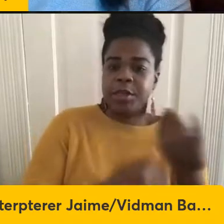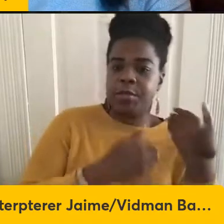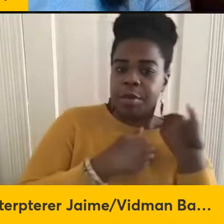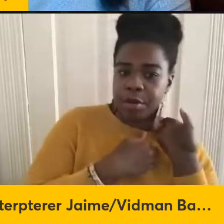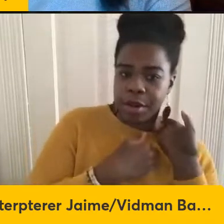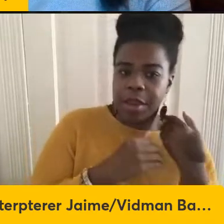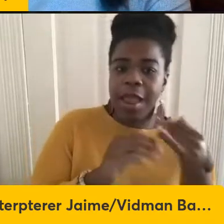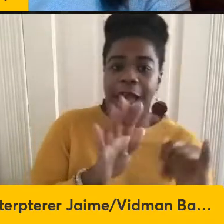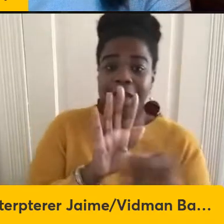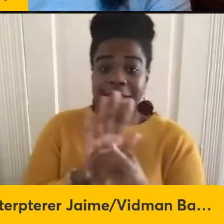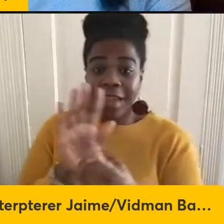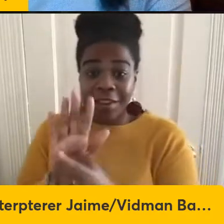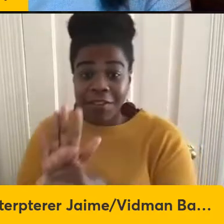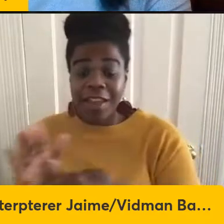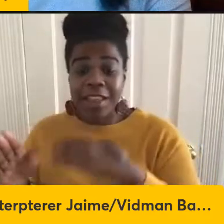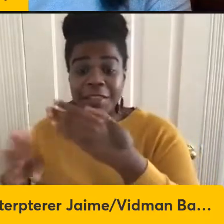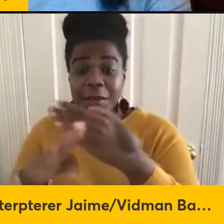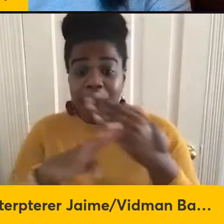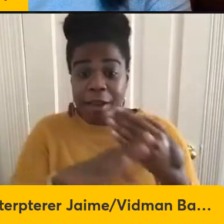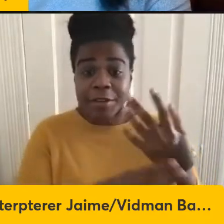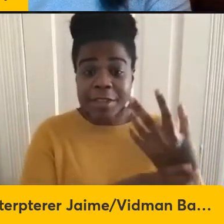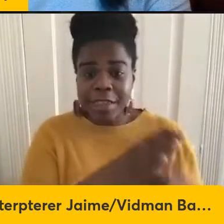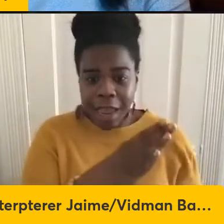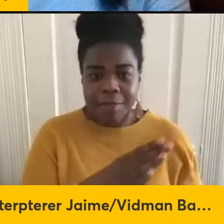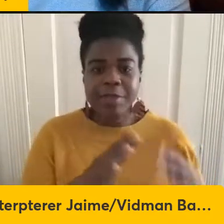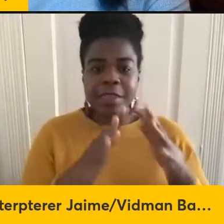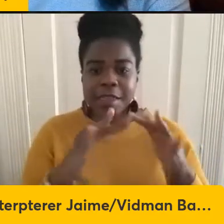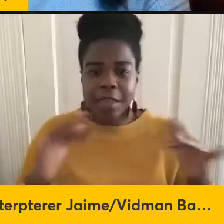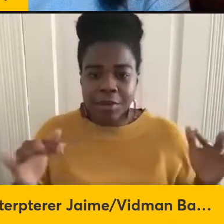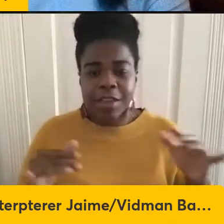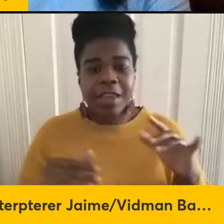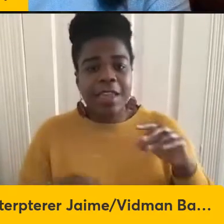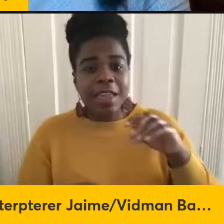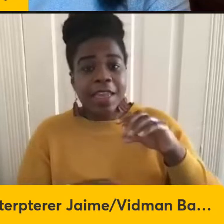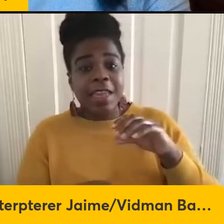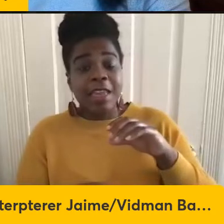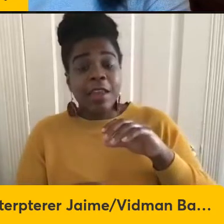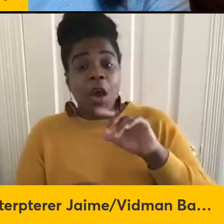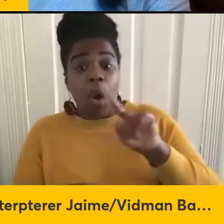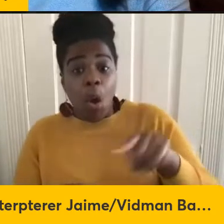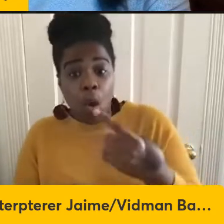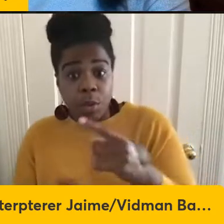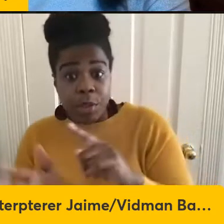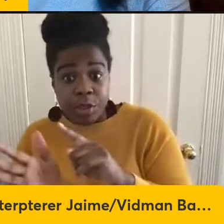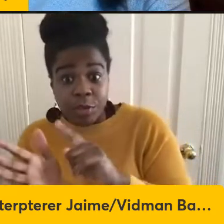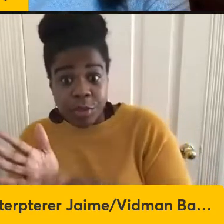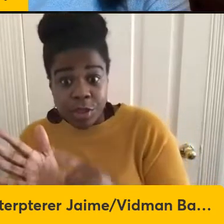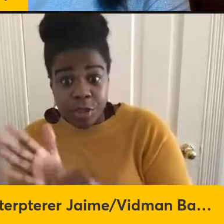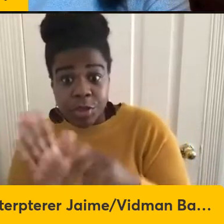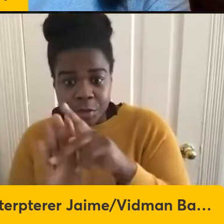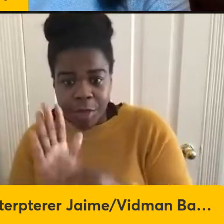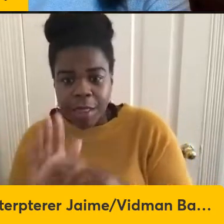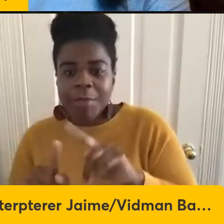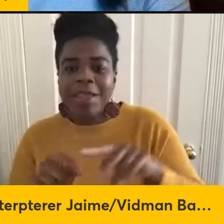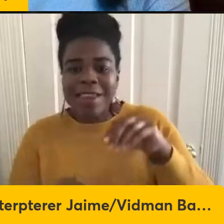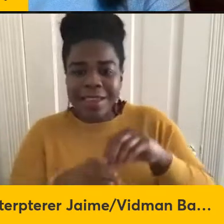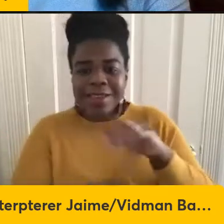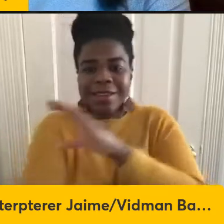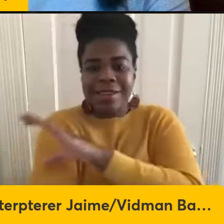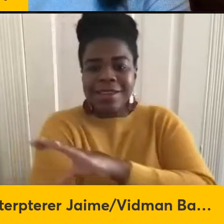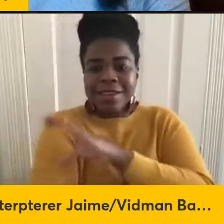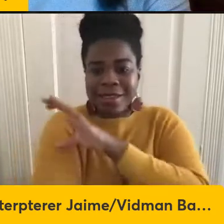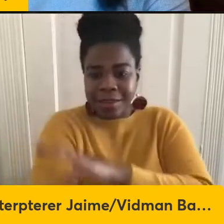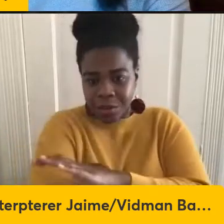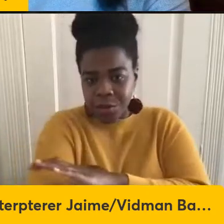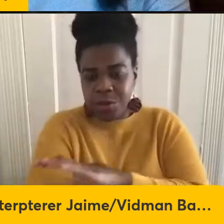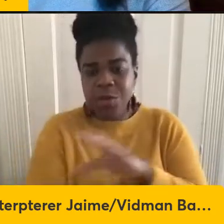right barriers, the gaps, etc., not just in research, not just in policy, but also in clinical practice. So it really is